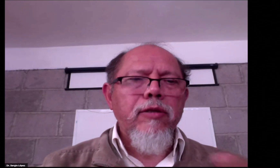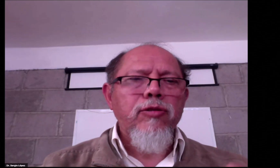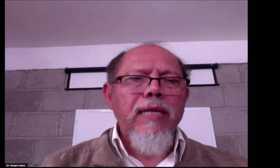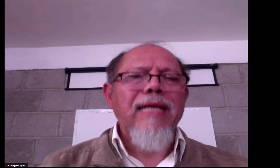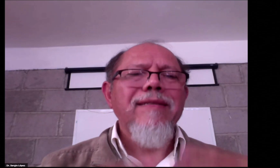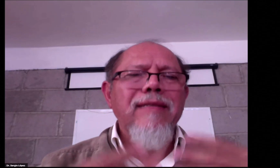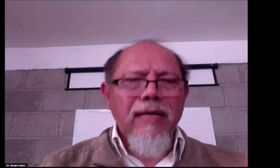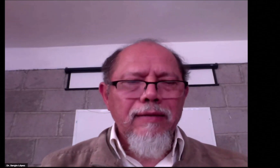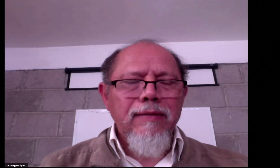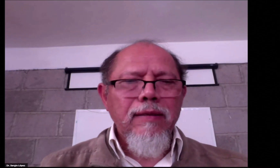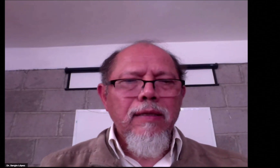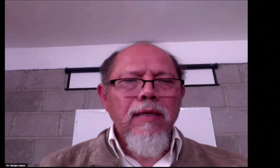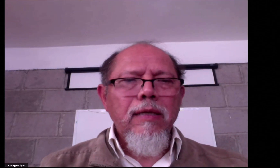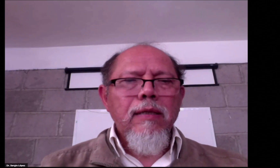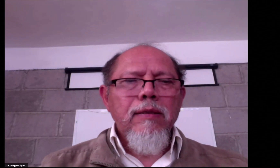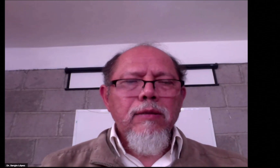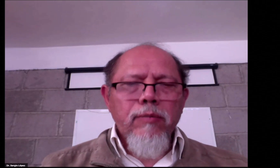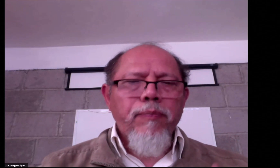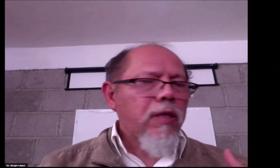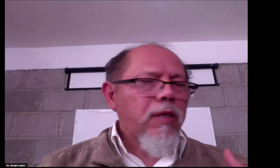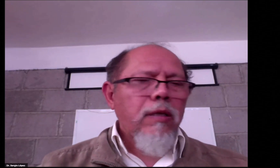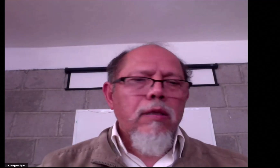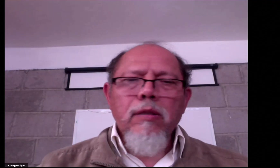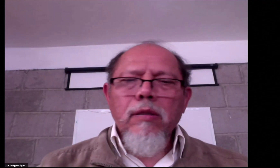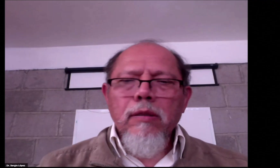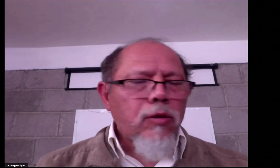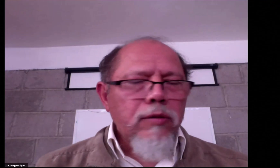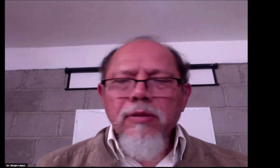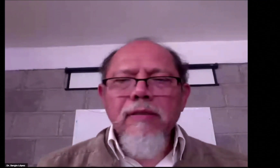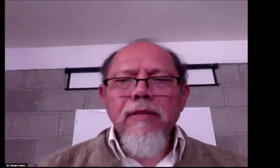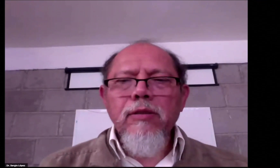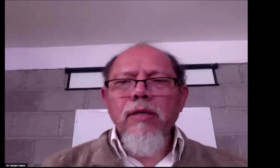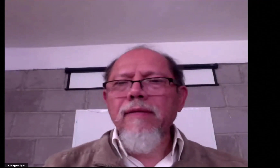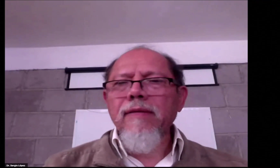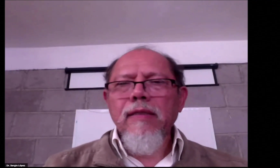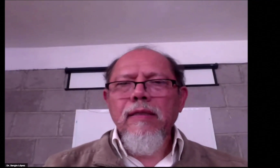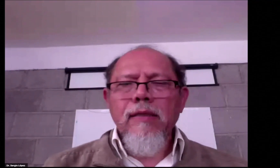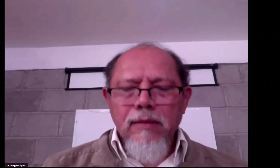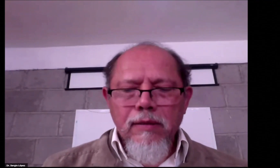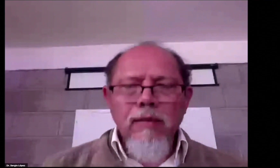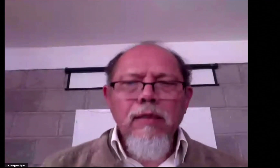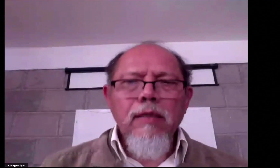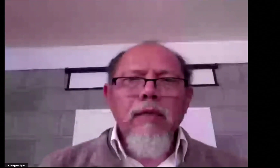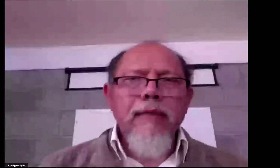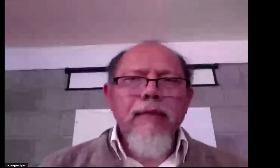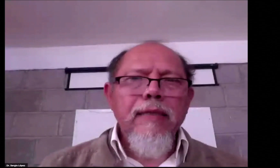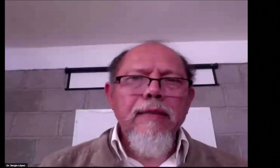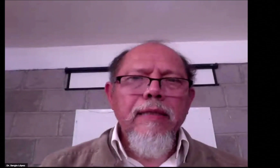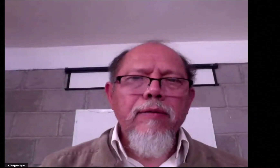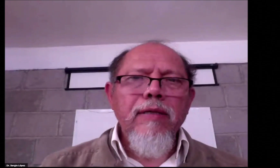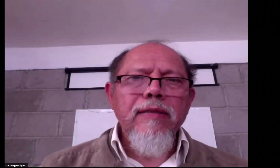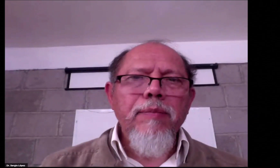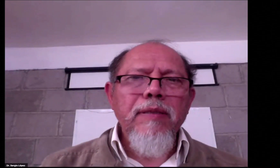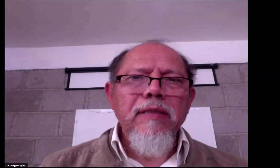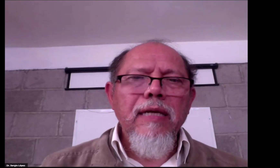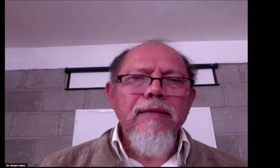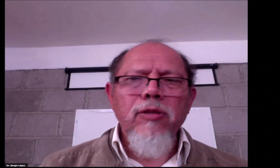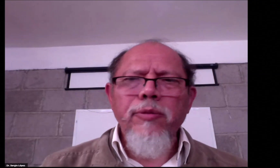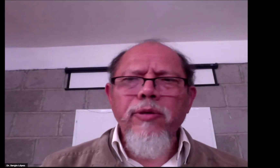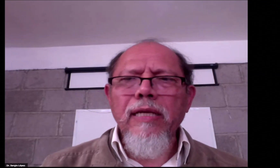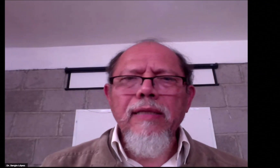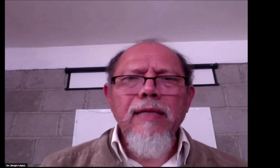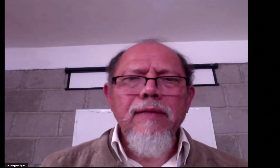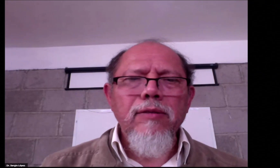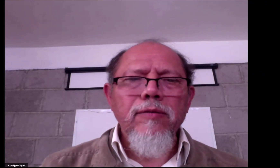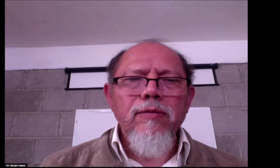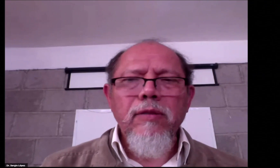emotionally or in human relations that are healthy. We know that story of people that